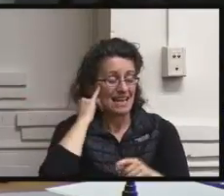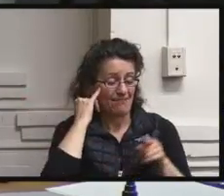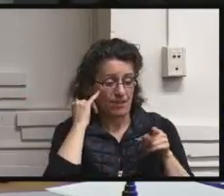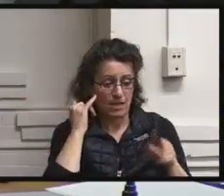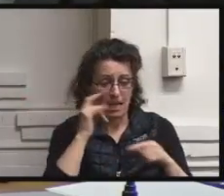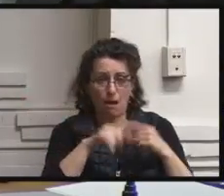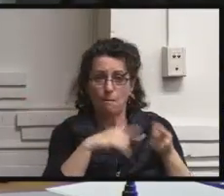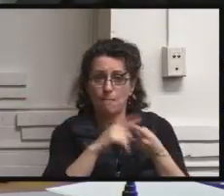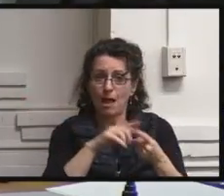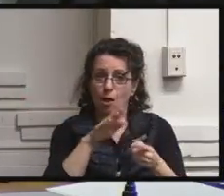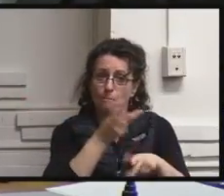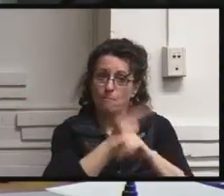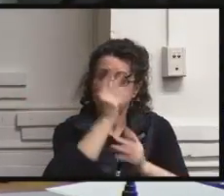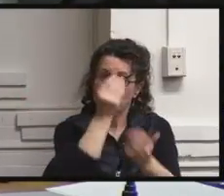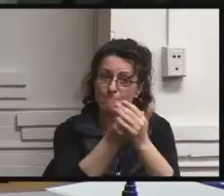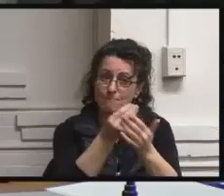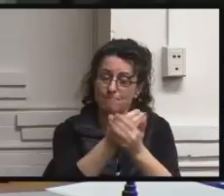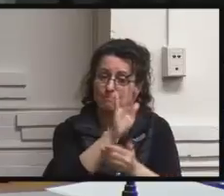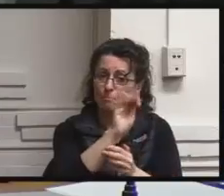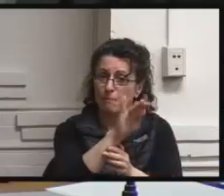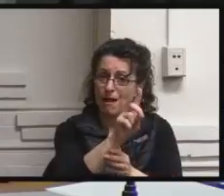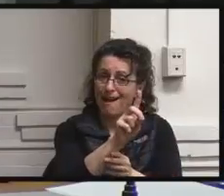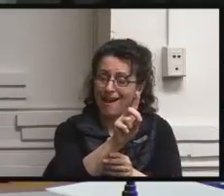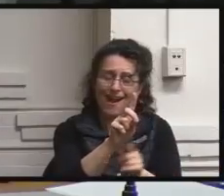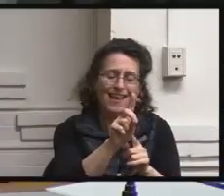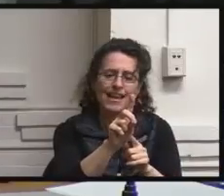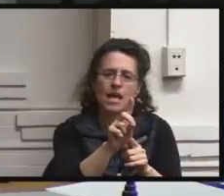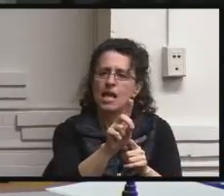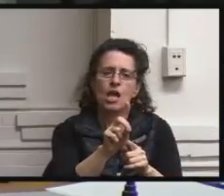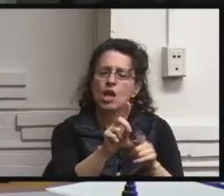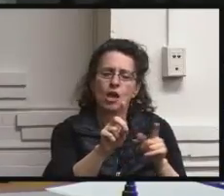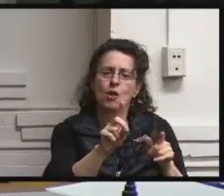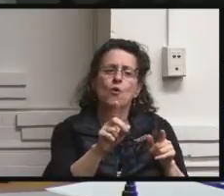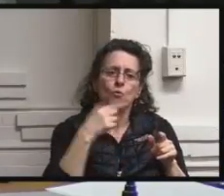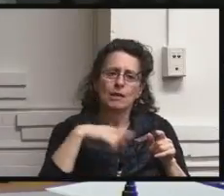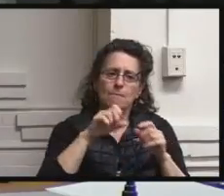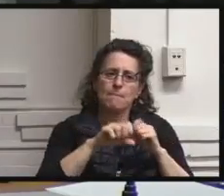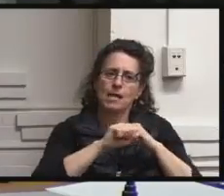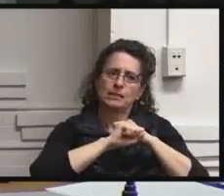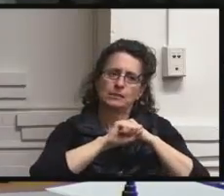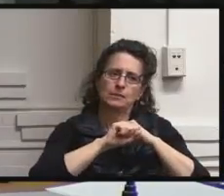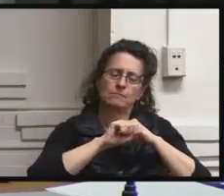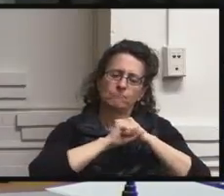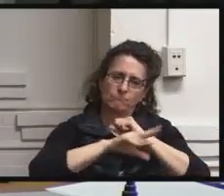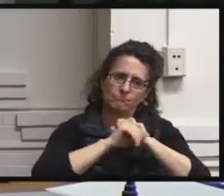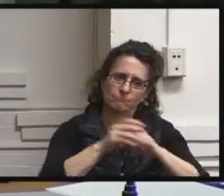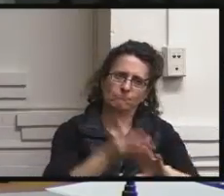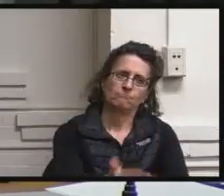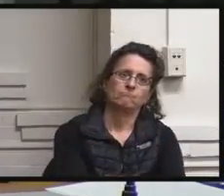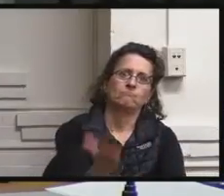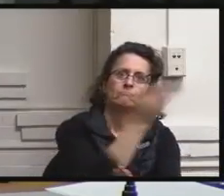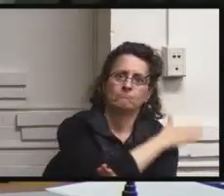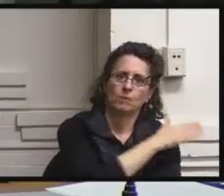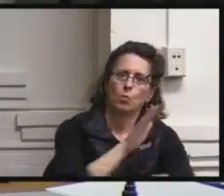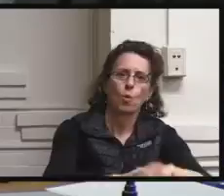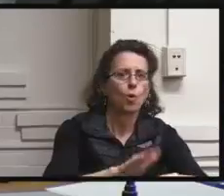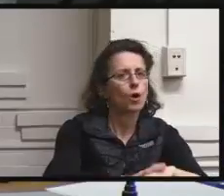way before the March 1st ballot is decided on.